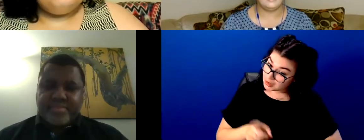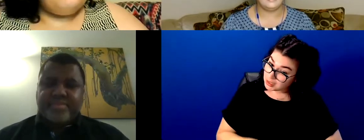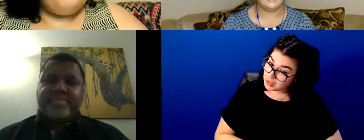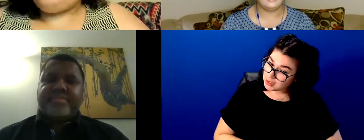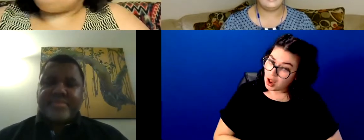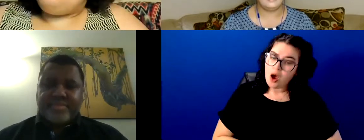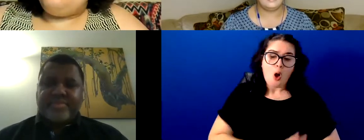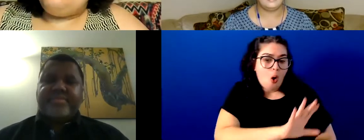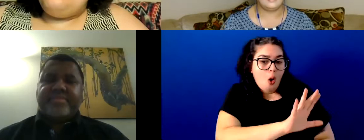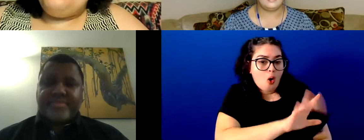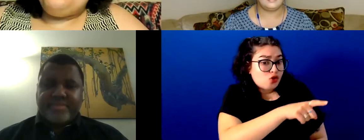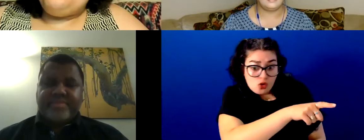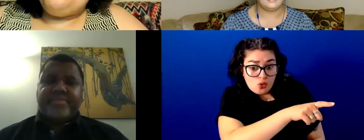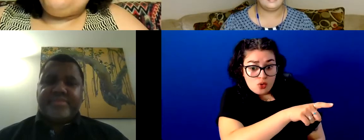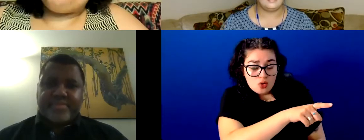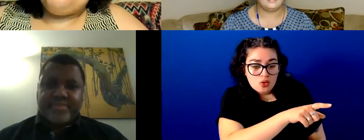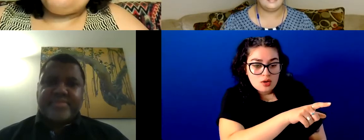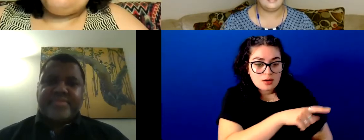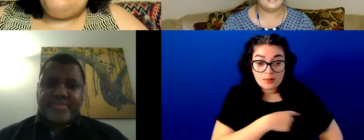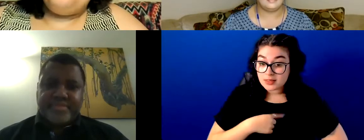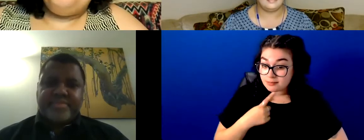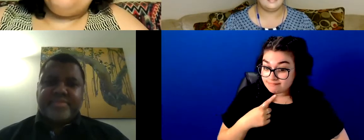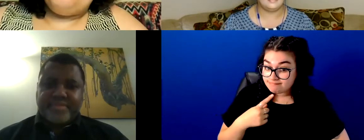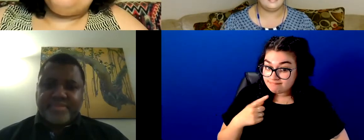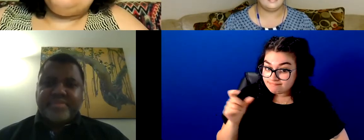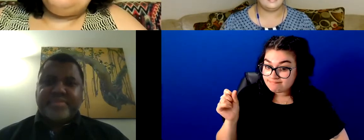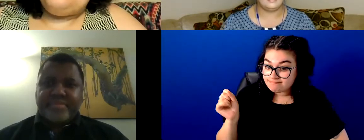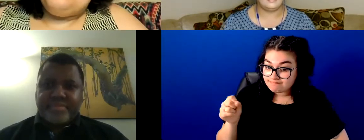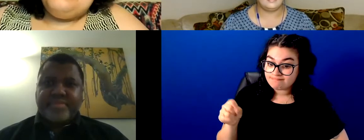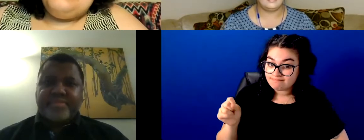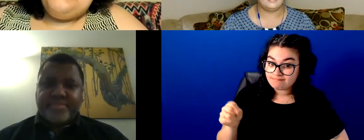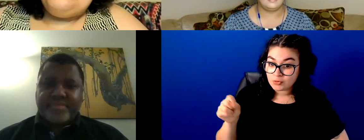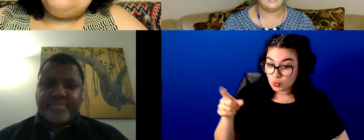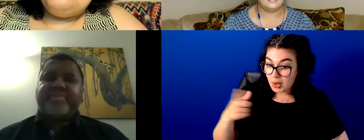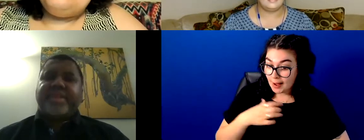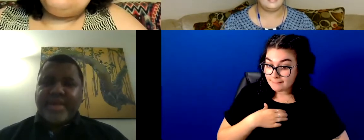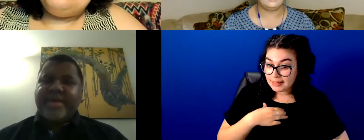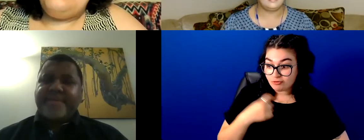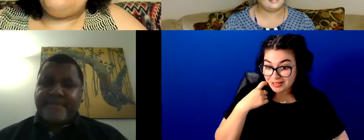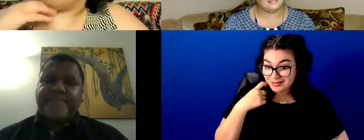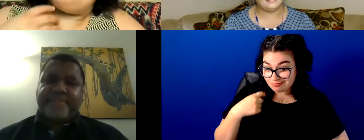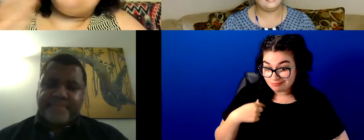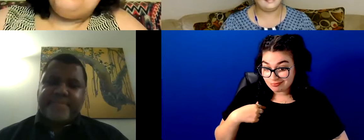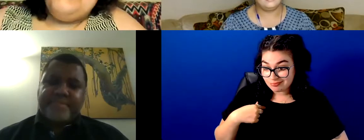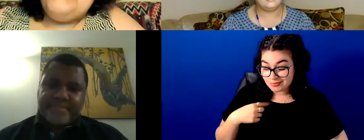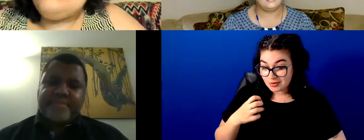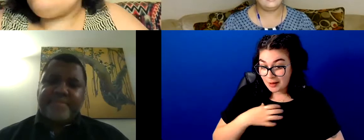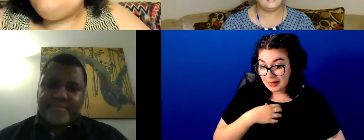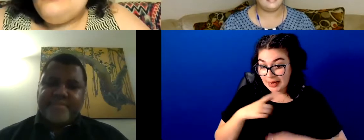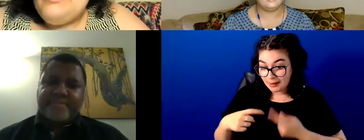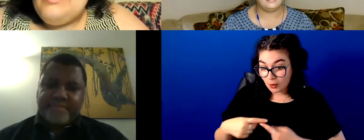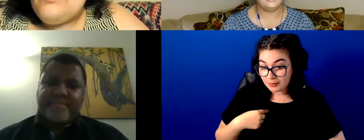oh, you're, and I'm like, I am a part of the thing you are complaining about. I am one of the